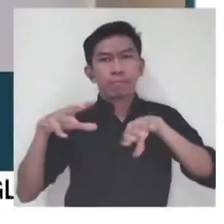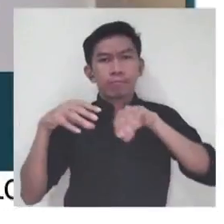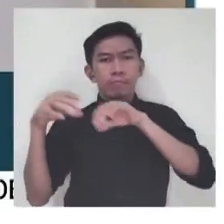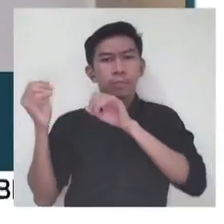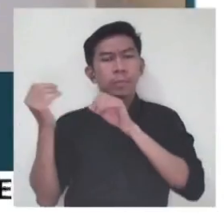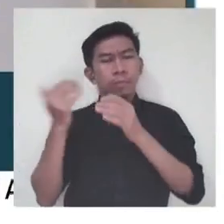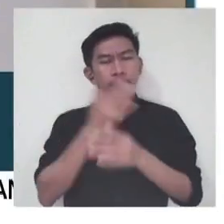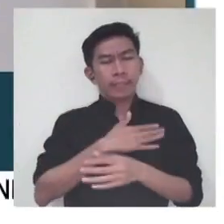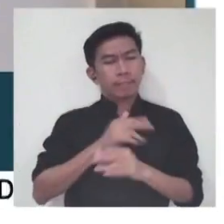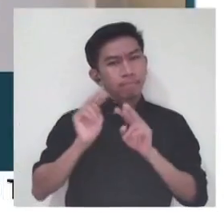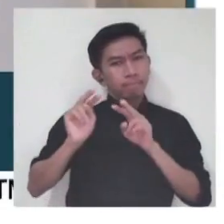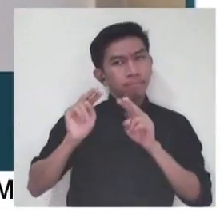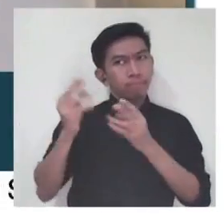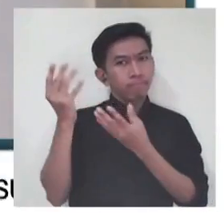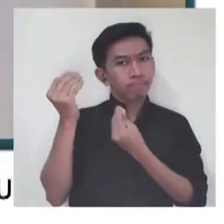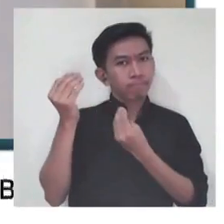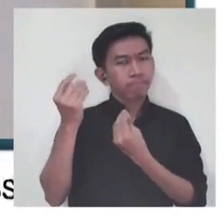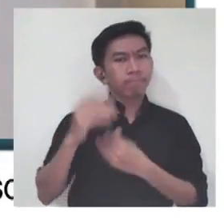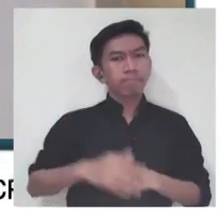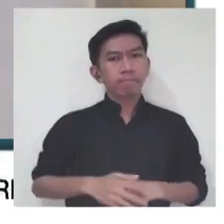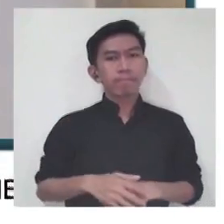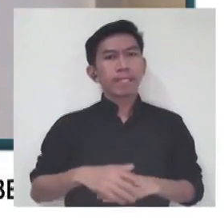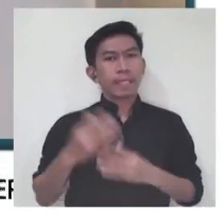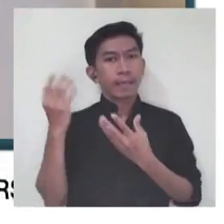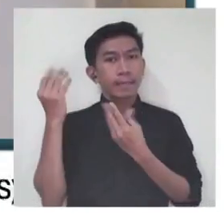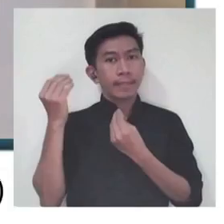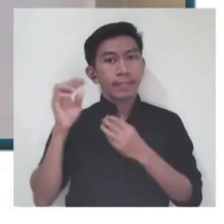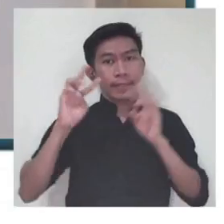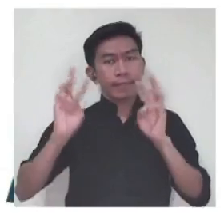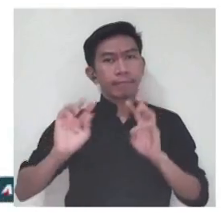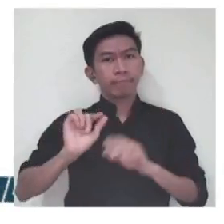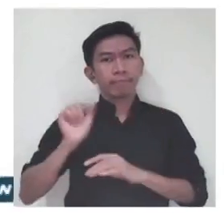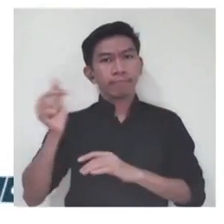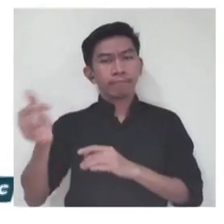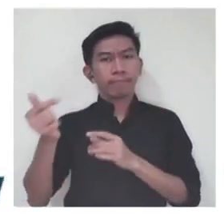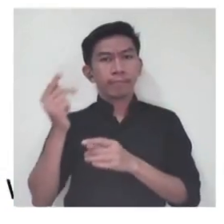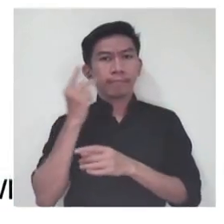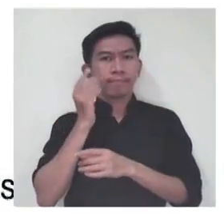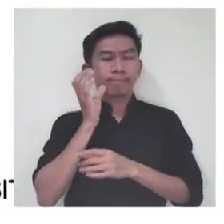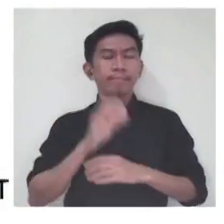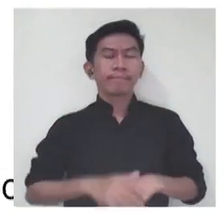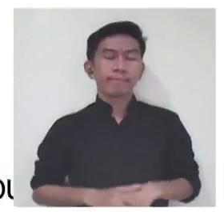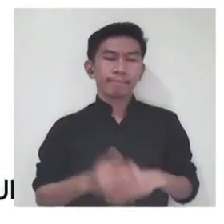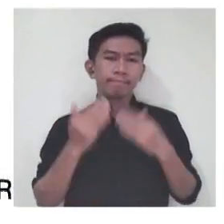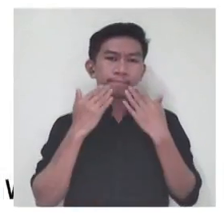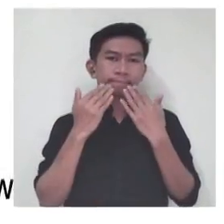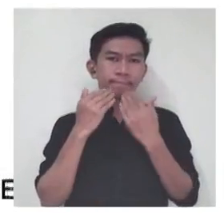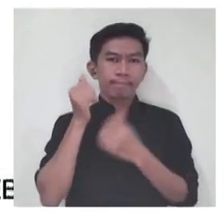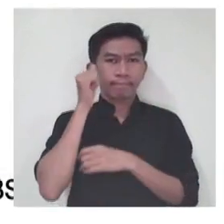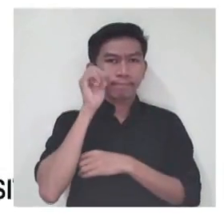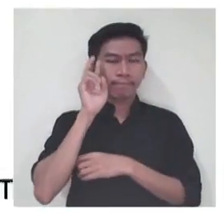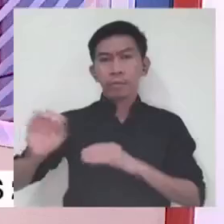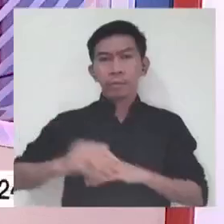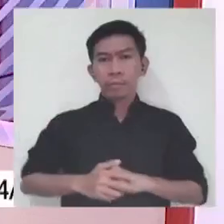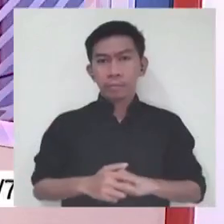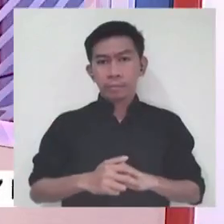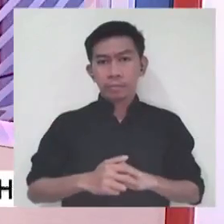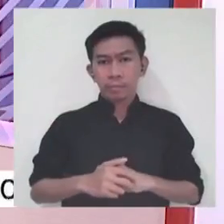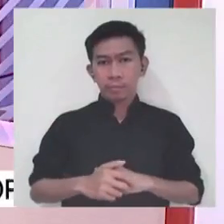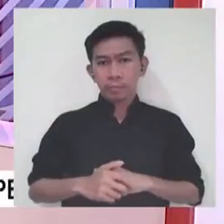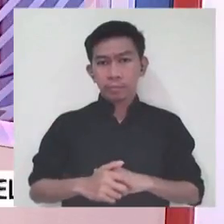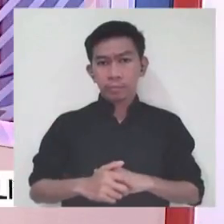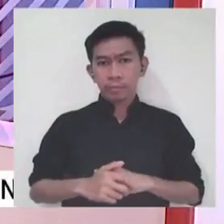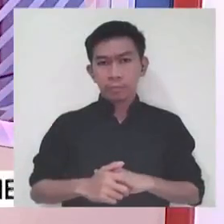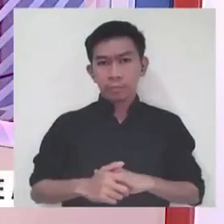for updates. That's the latest on the weather. Back to you, Carmina. Thanks a lot. Our resident meteorologist Ariel Rojas there joining us live. Over